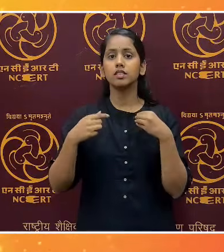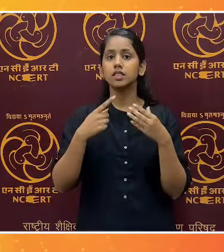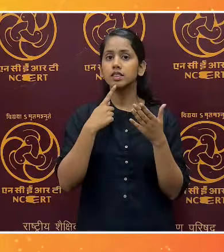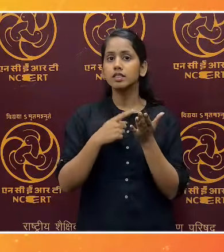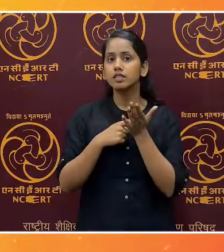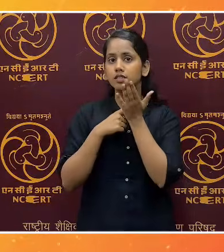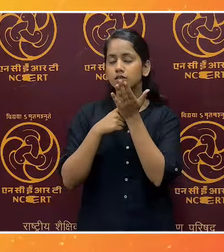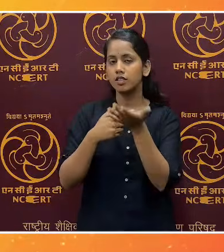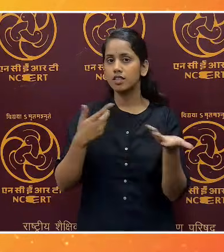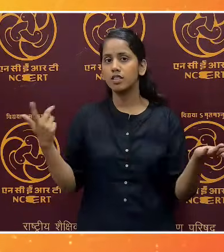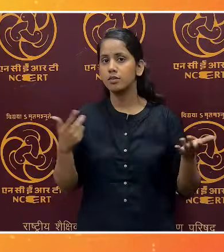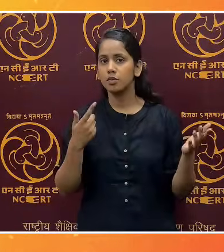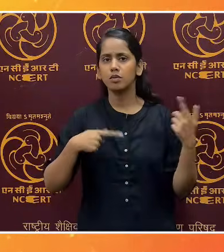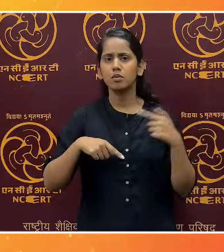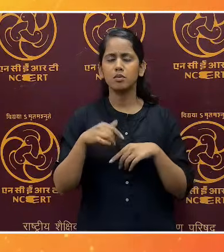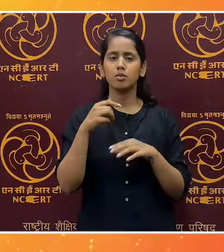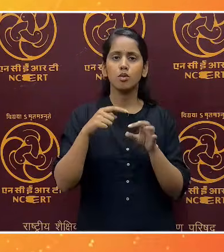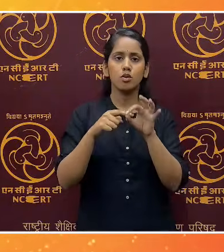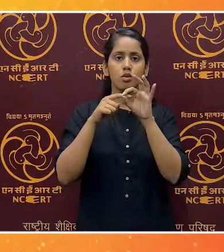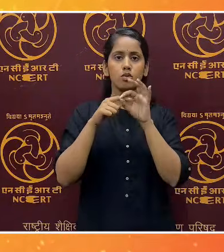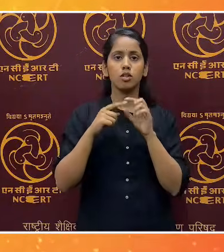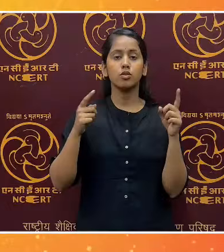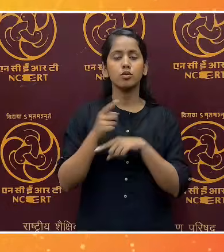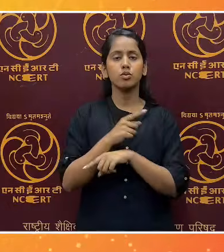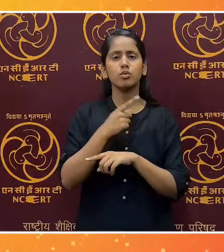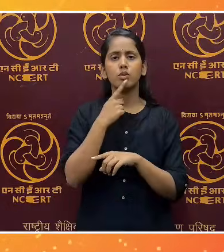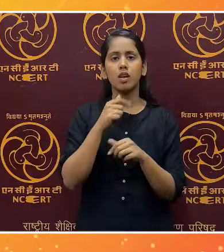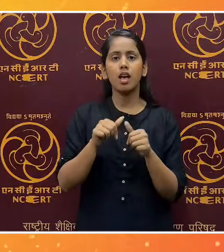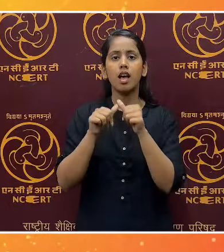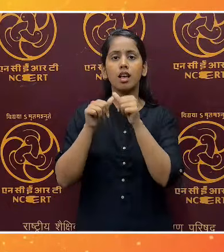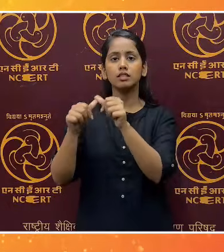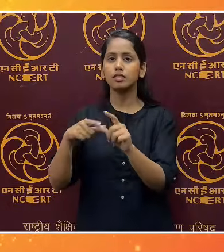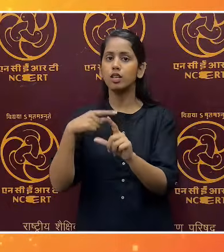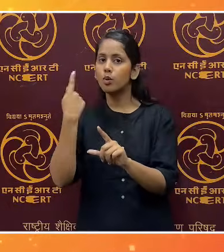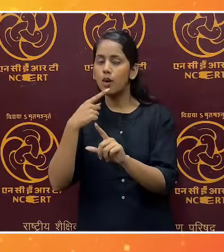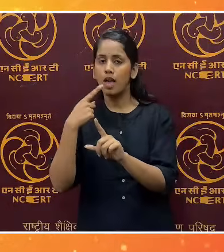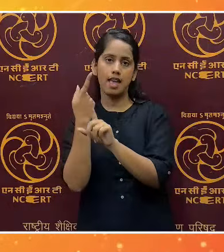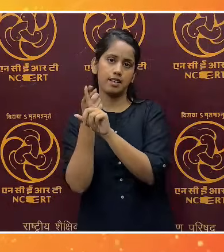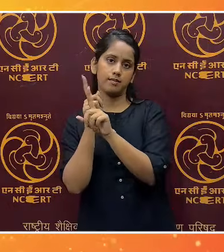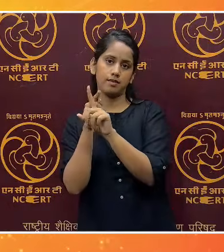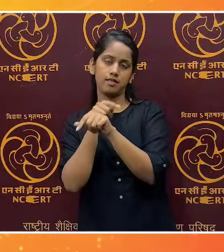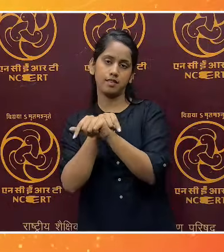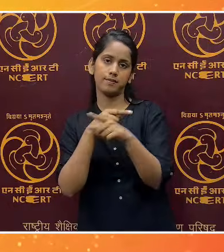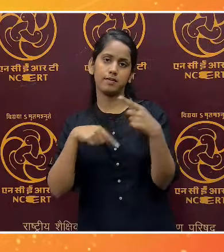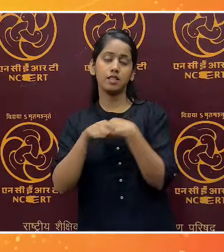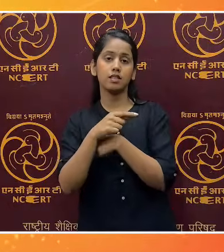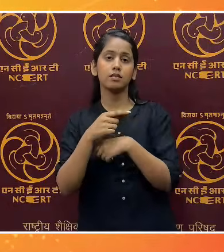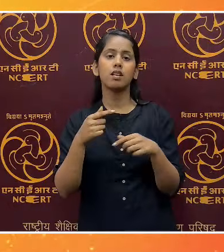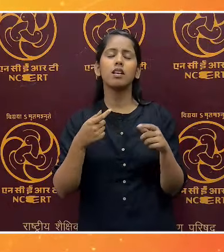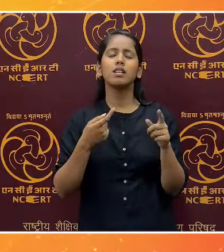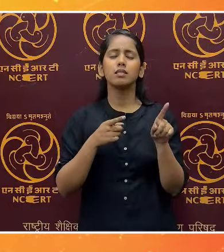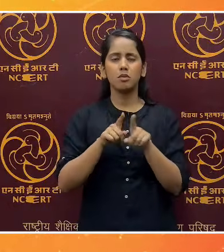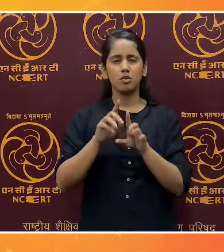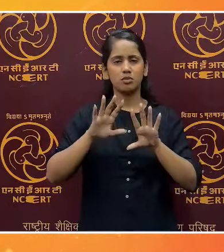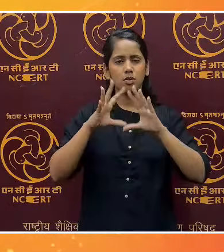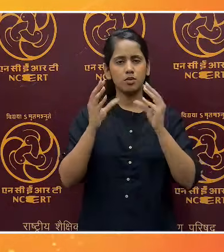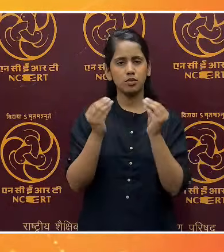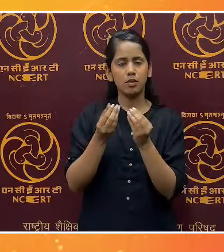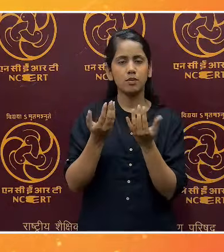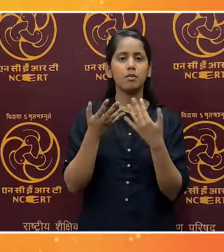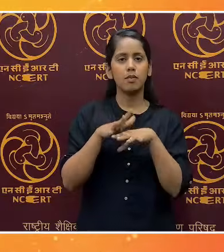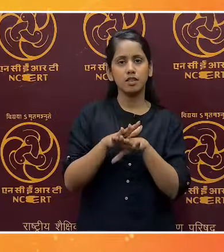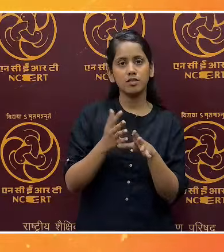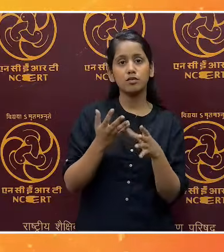to kindly send us relevant questions so that they can be answered by the experts in time. To make our sessions more interactive, engaging